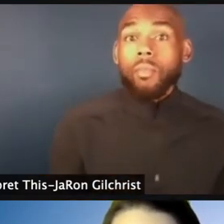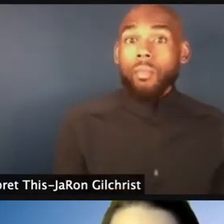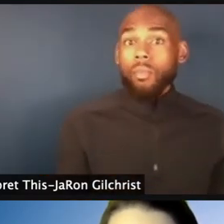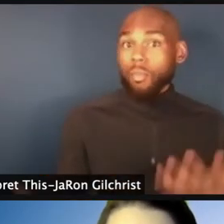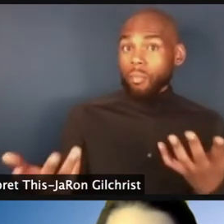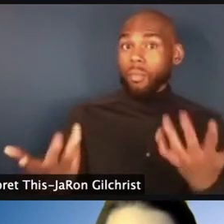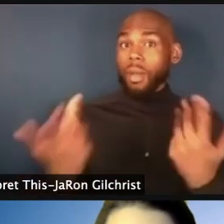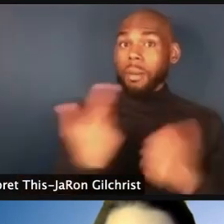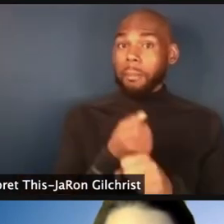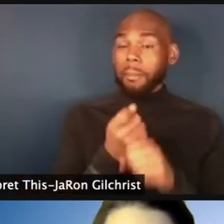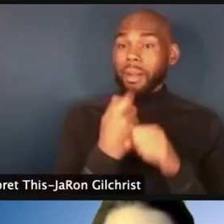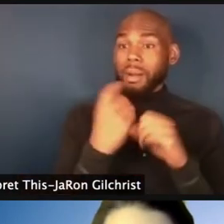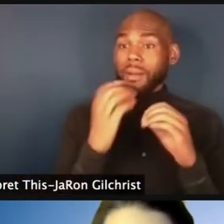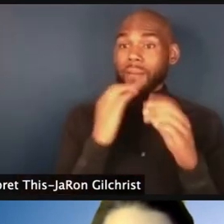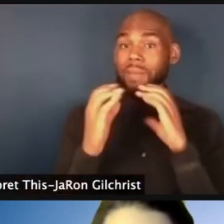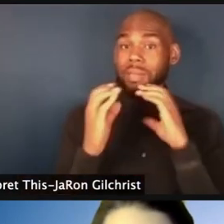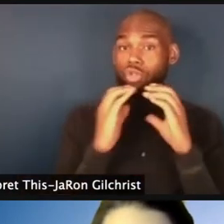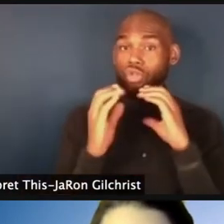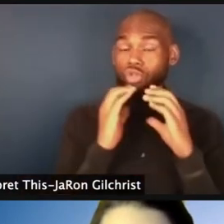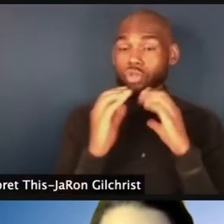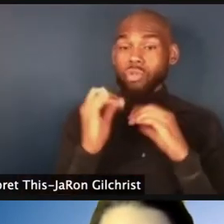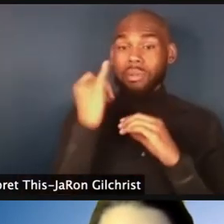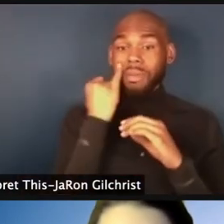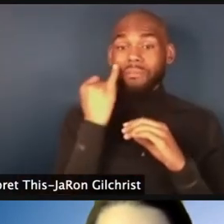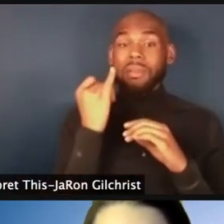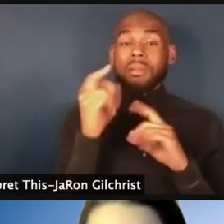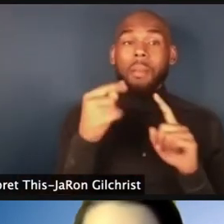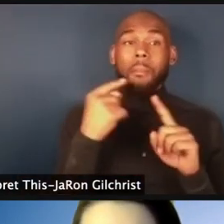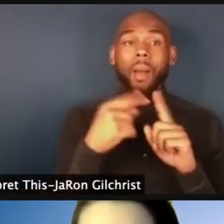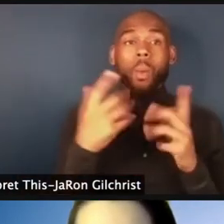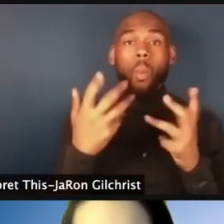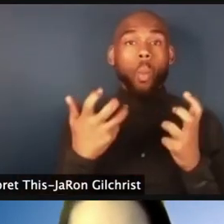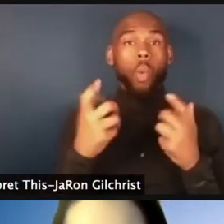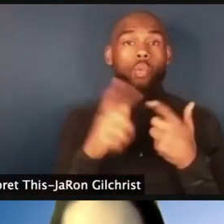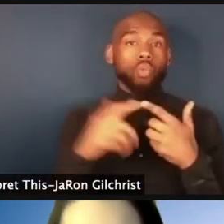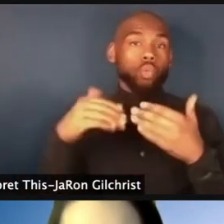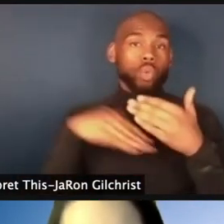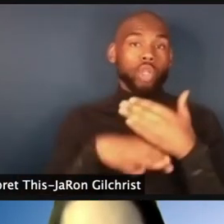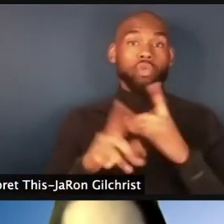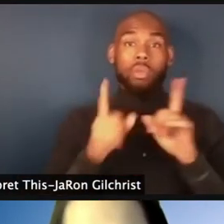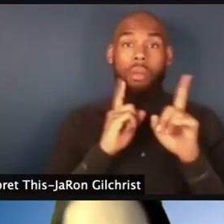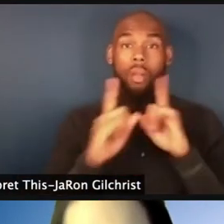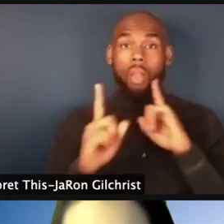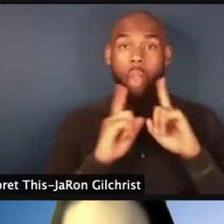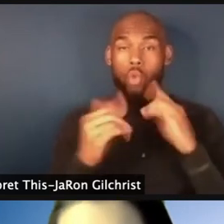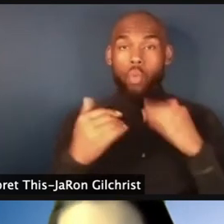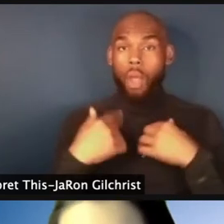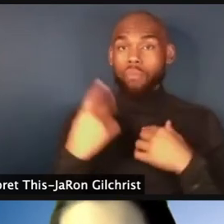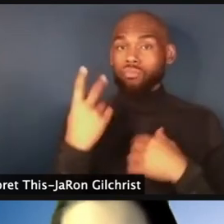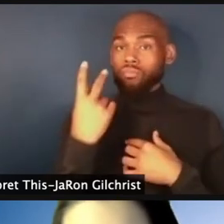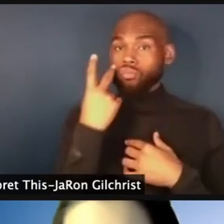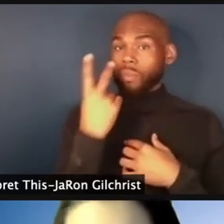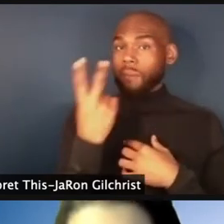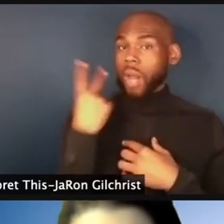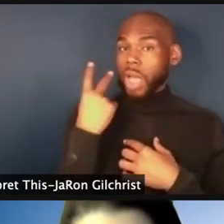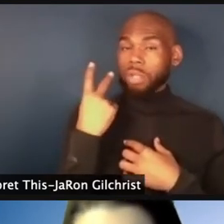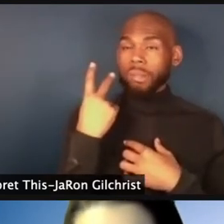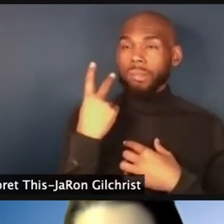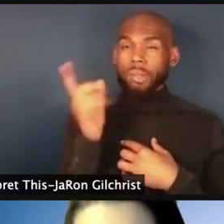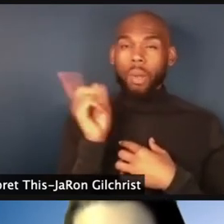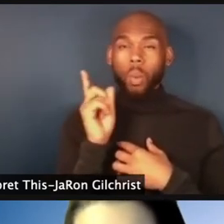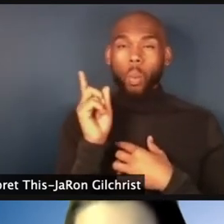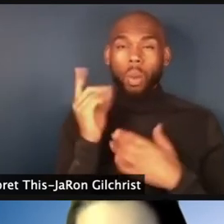right? So if it's about wanting to enter into a dialogue to have reflection about where the funding for